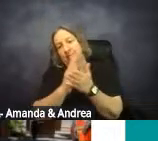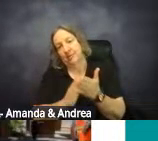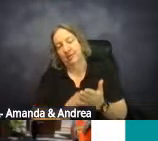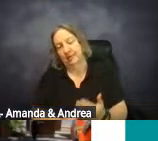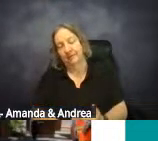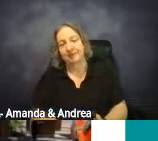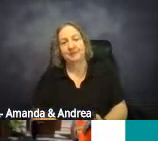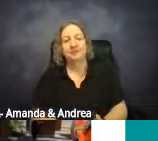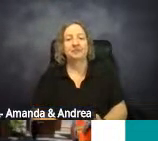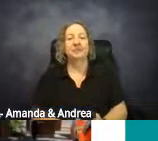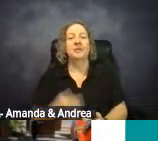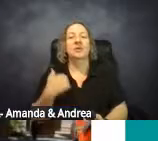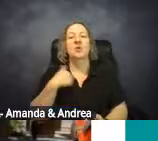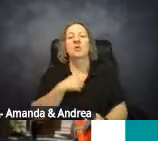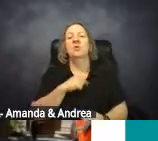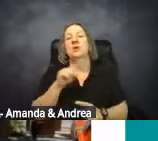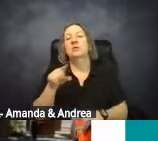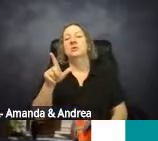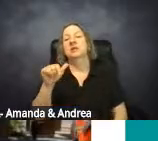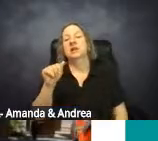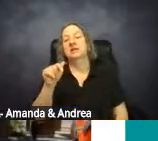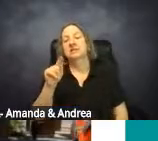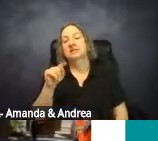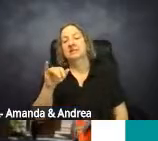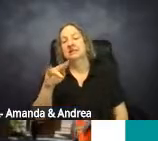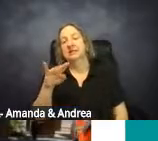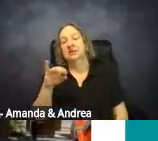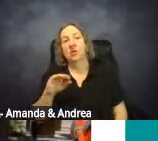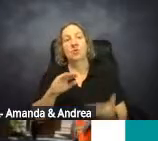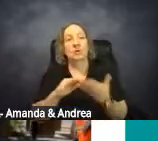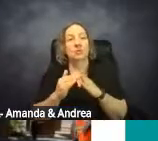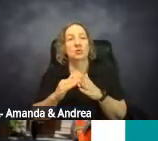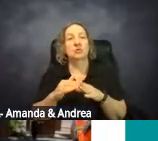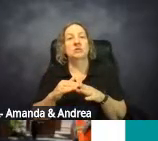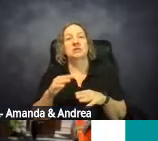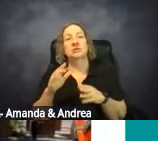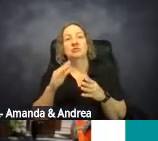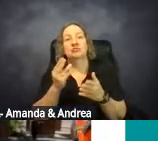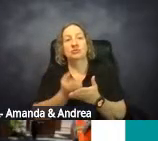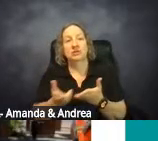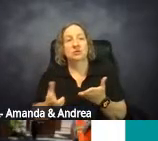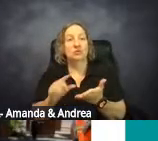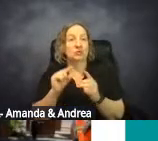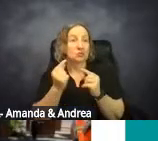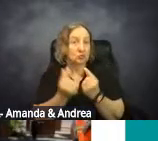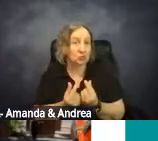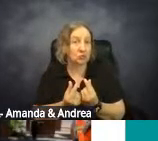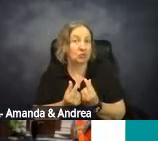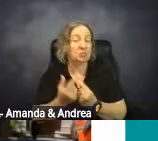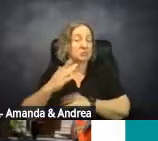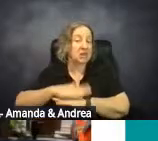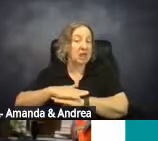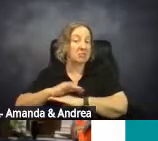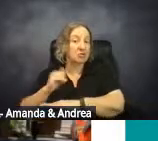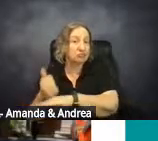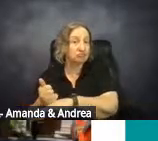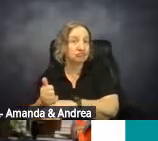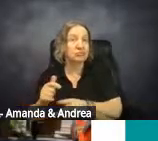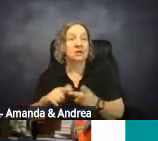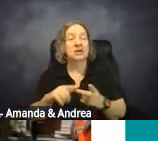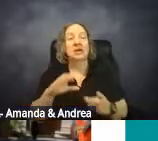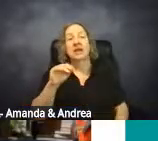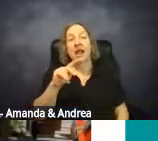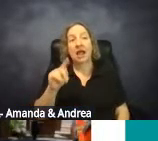We were at the Latino Community Resource Group. We had a table there, the College County Local